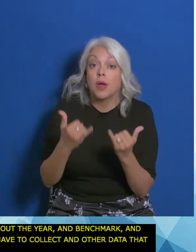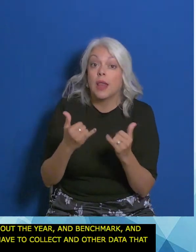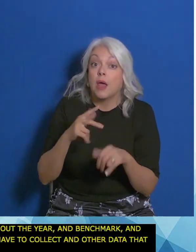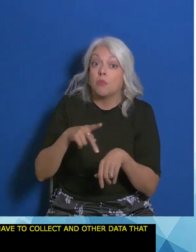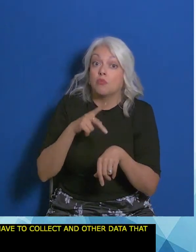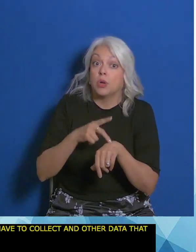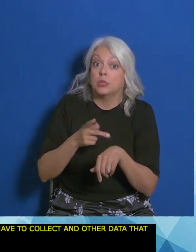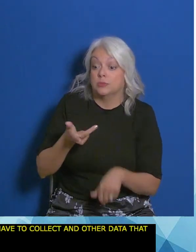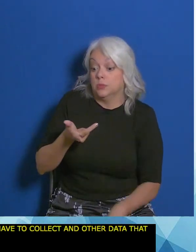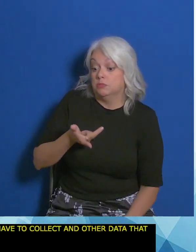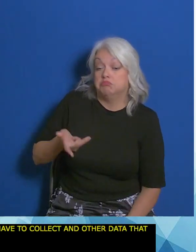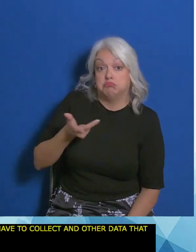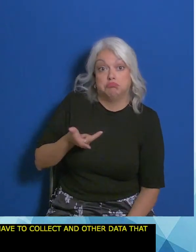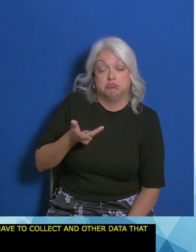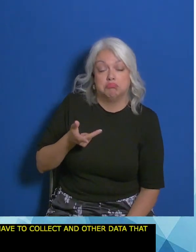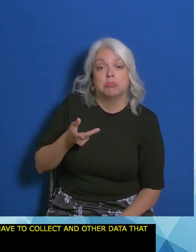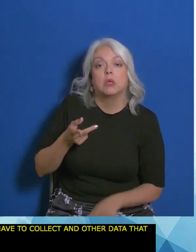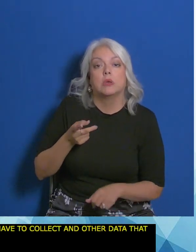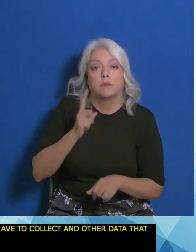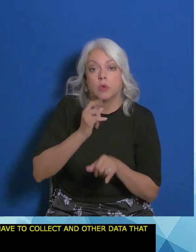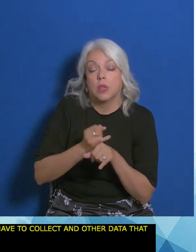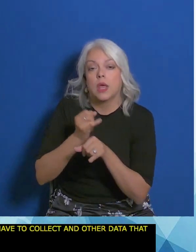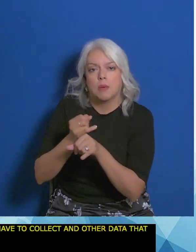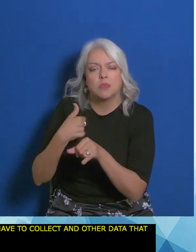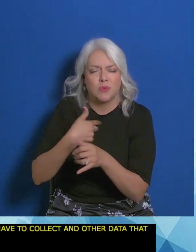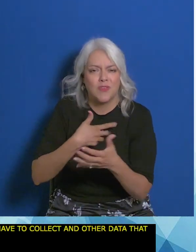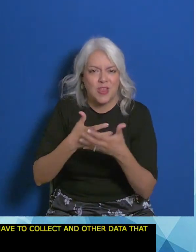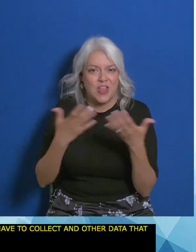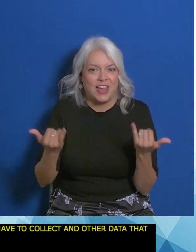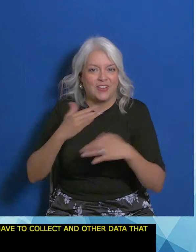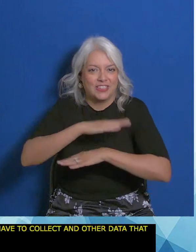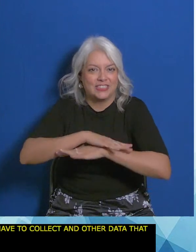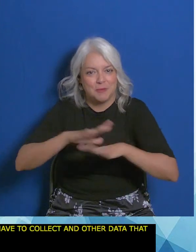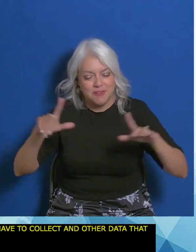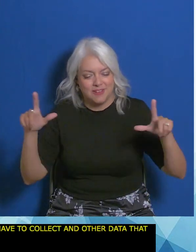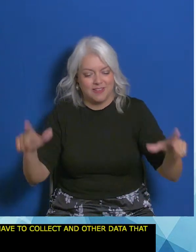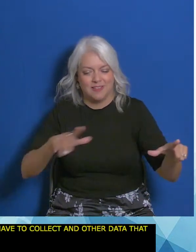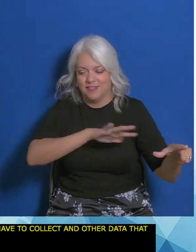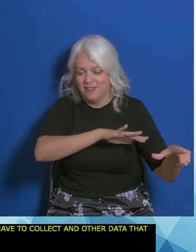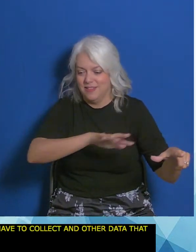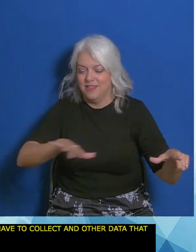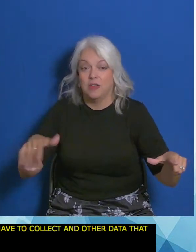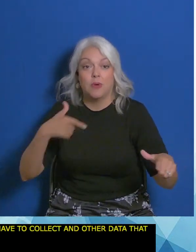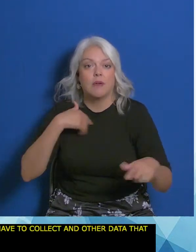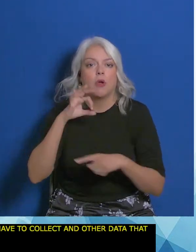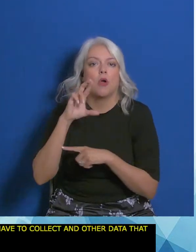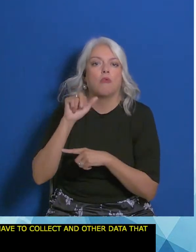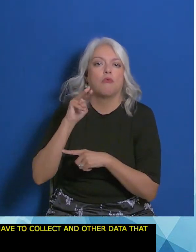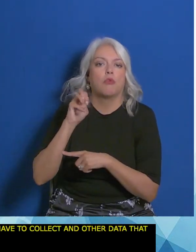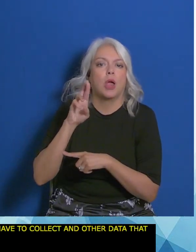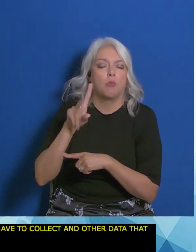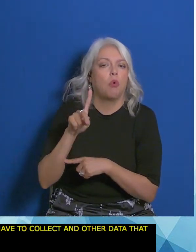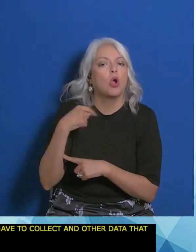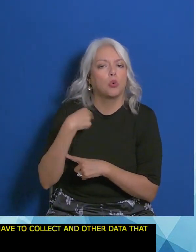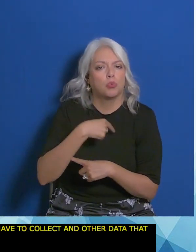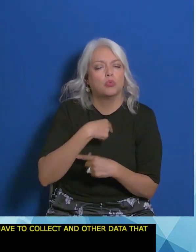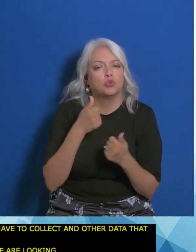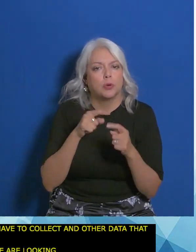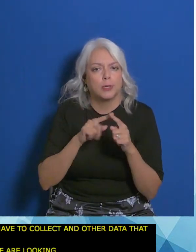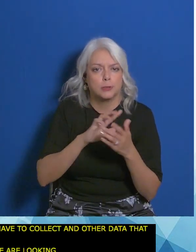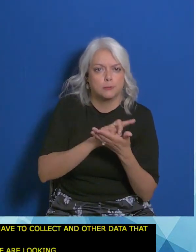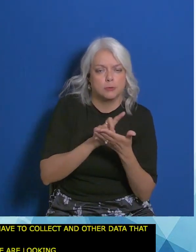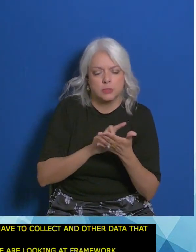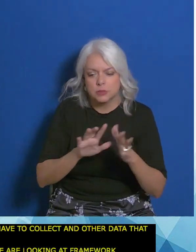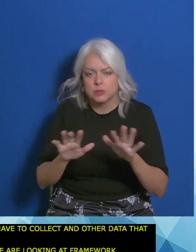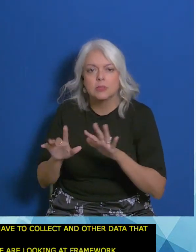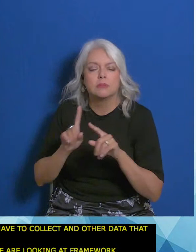I, we've got a lot on the table. We're looking at framework. We're looking at a lot of different things, and